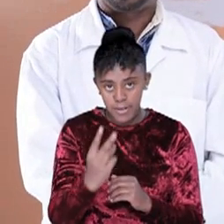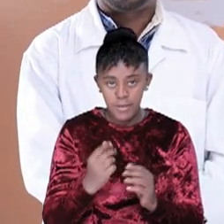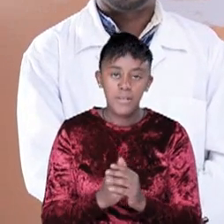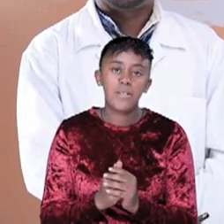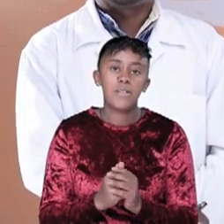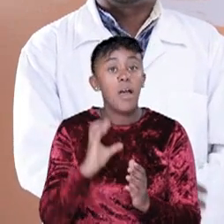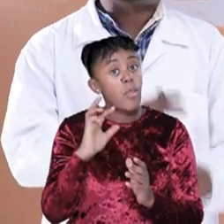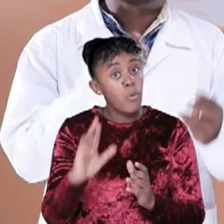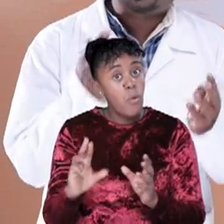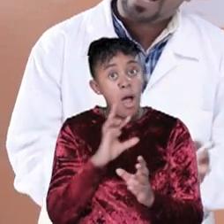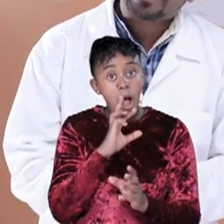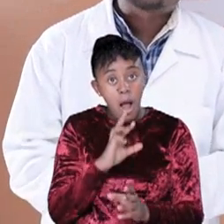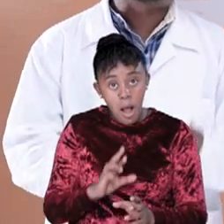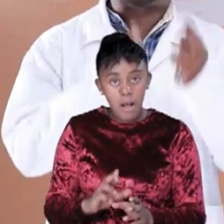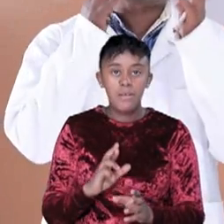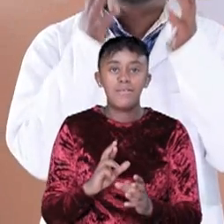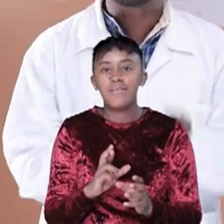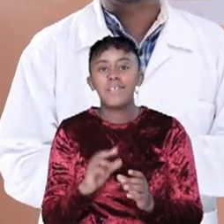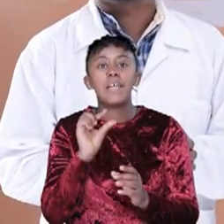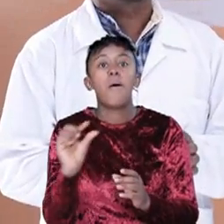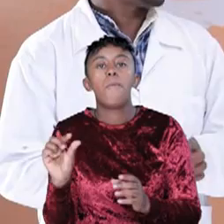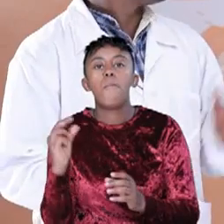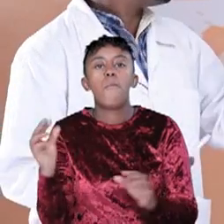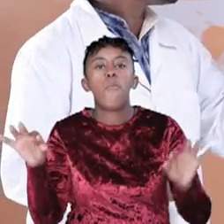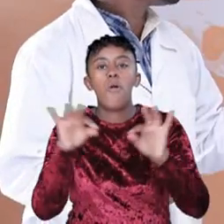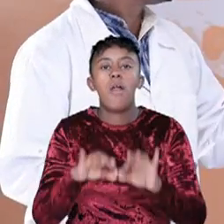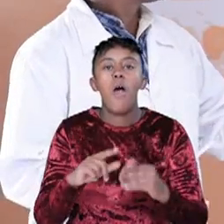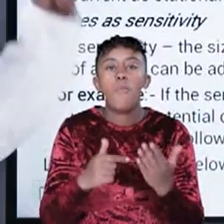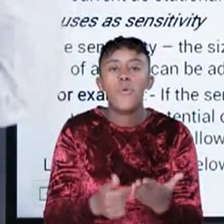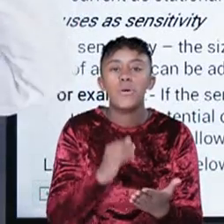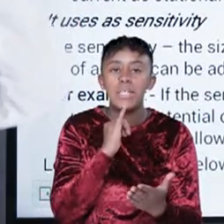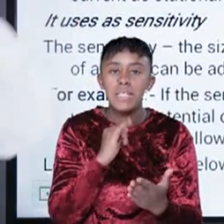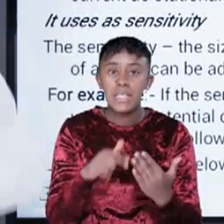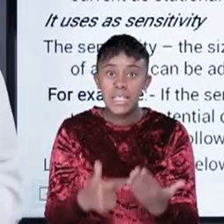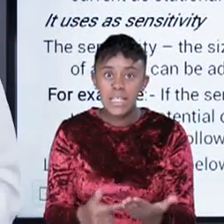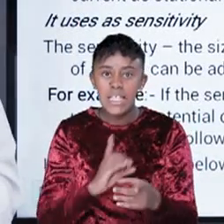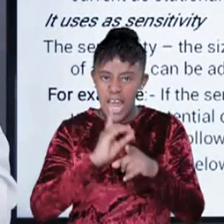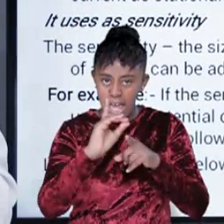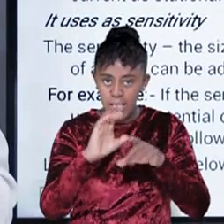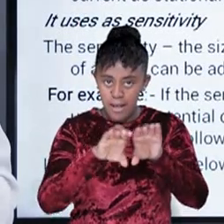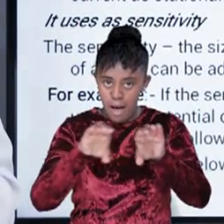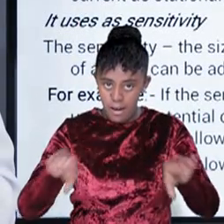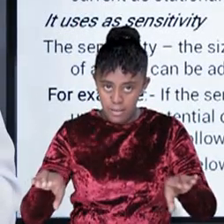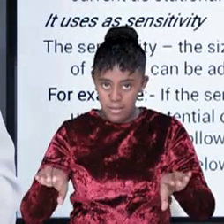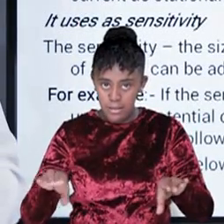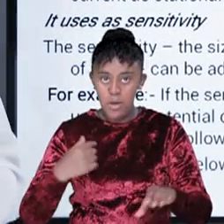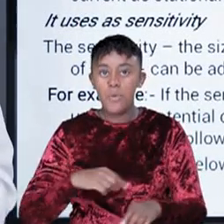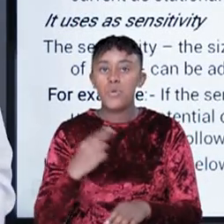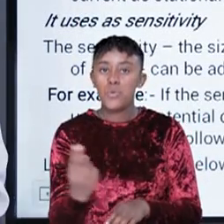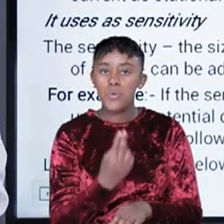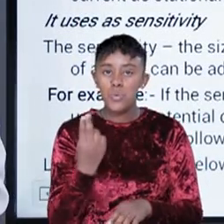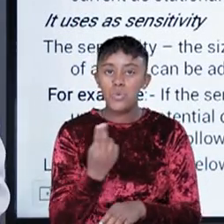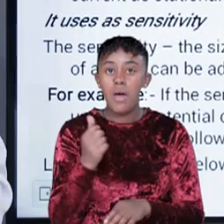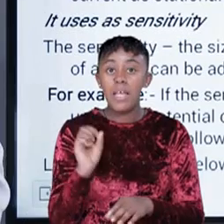ray. Cathode ray are some important. Among these, used as a direct current. We